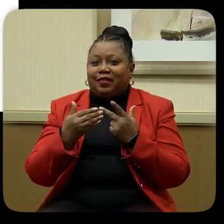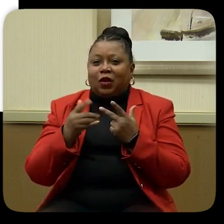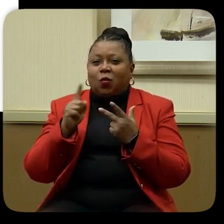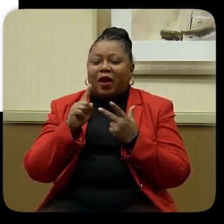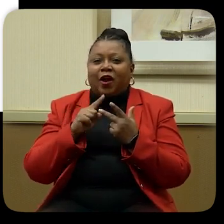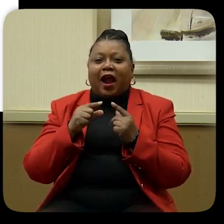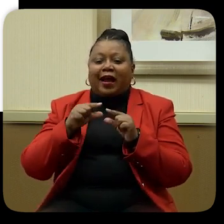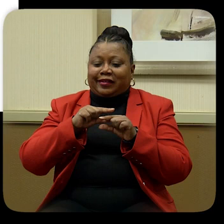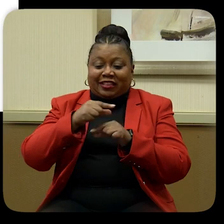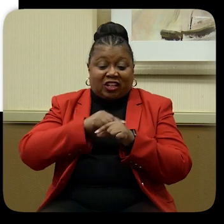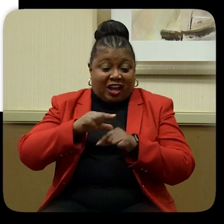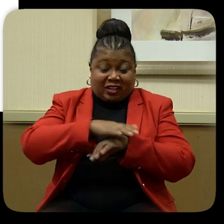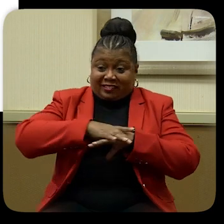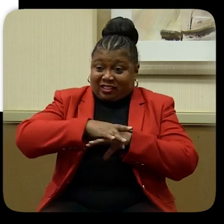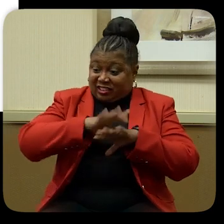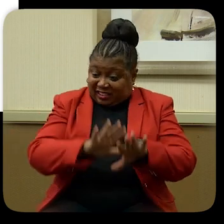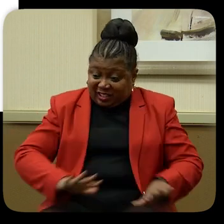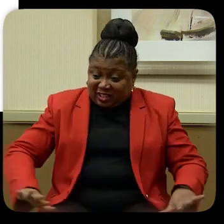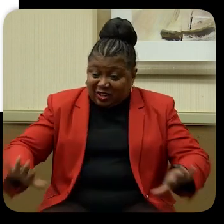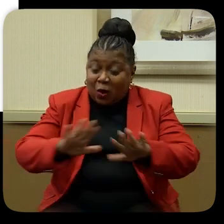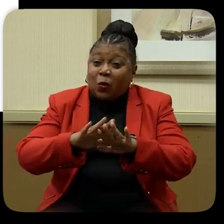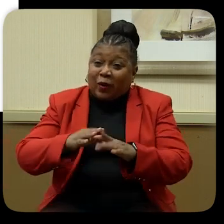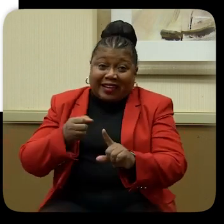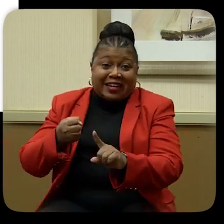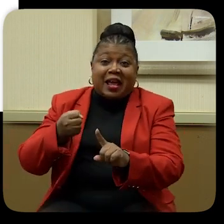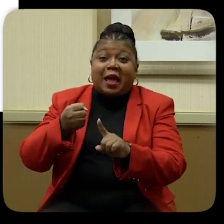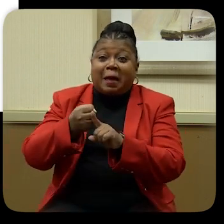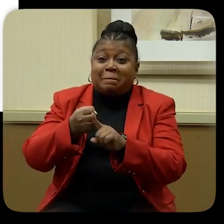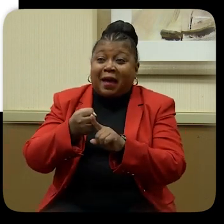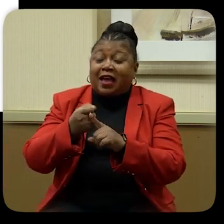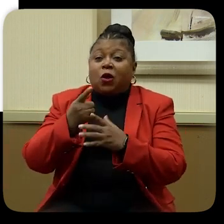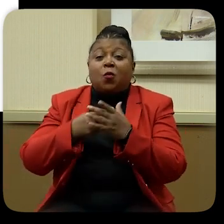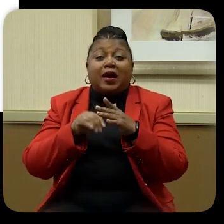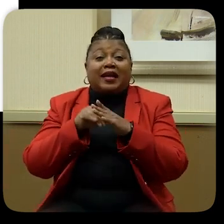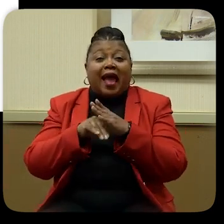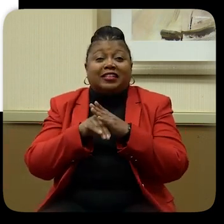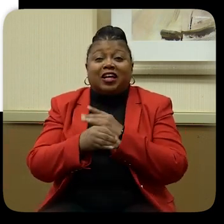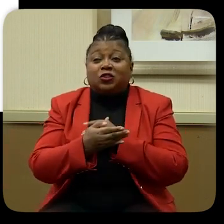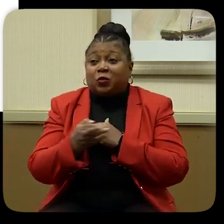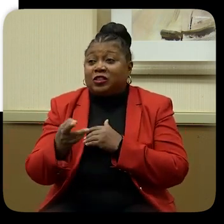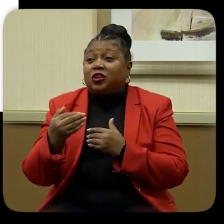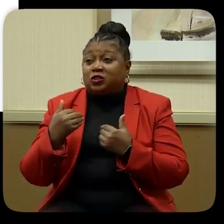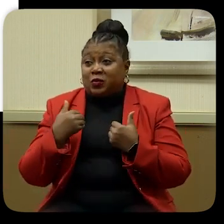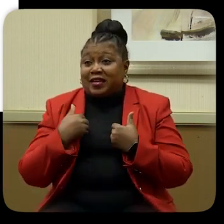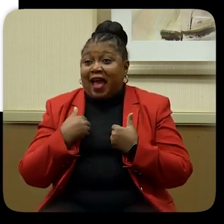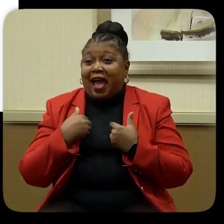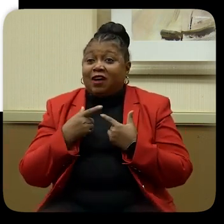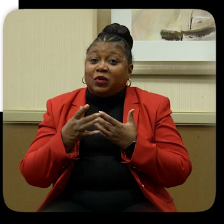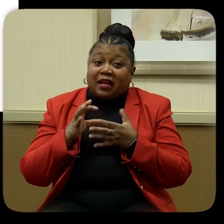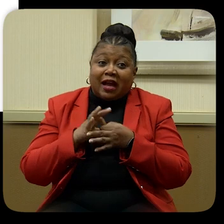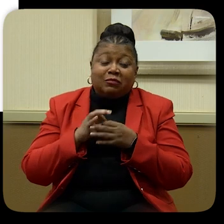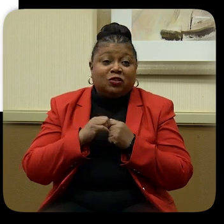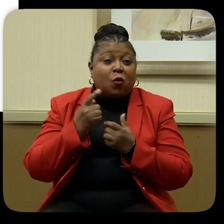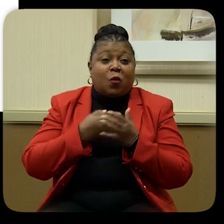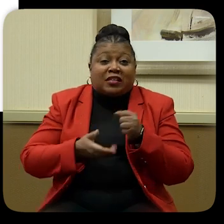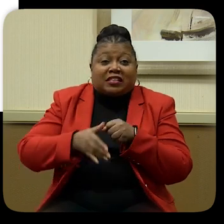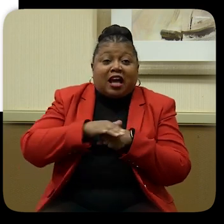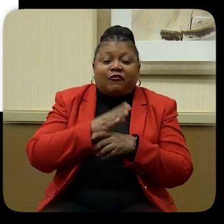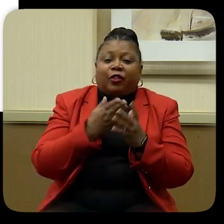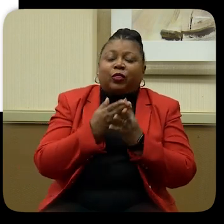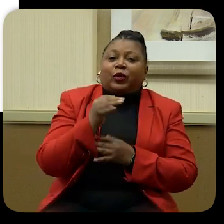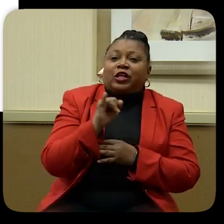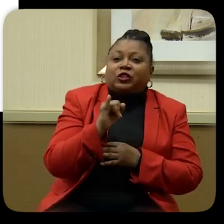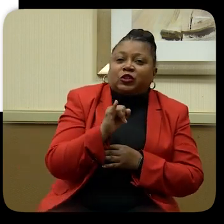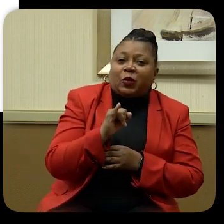where our geographic area really can impact what access to resources we have when it comes to what's covered by